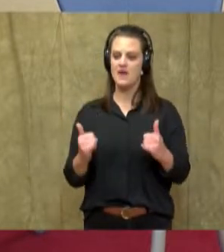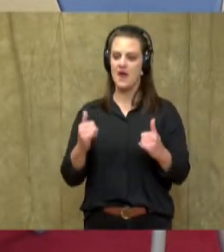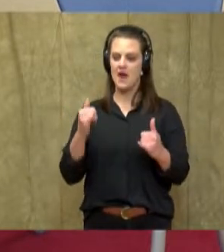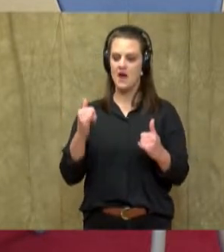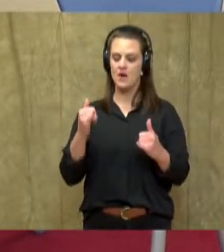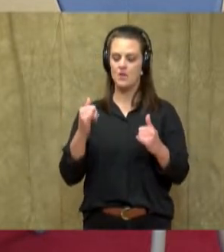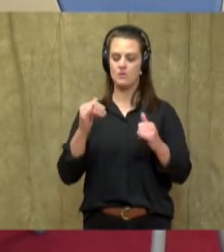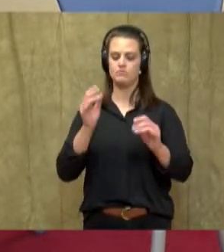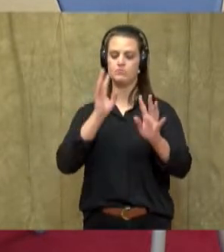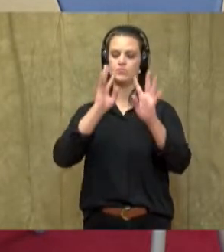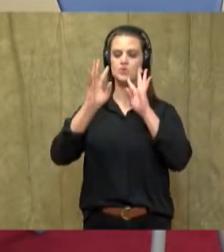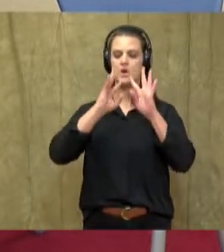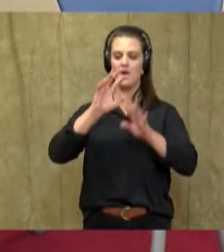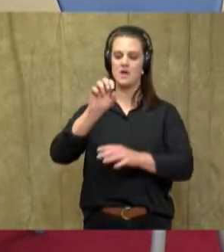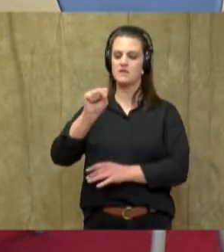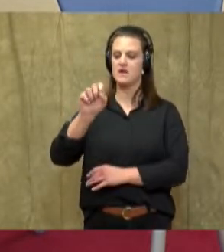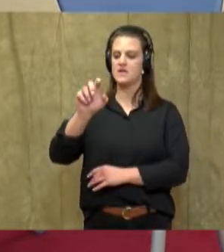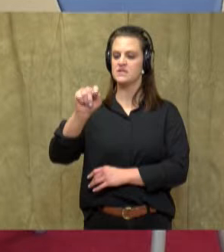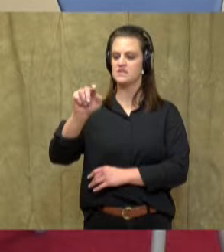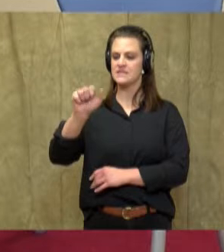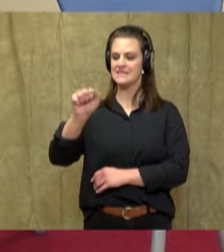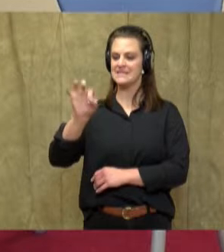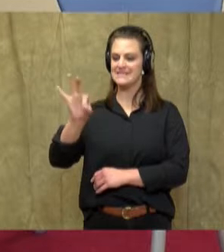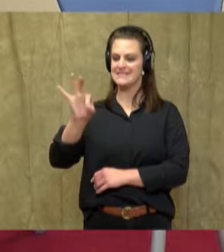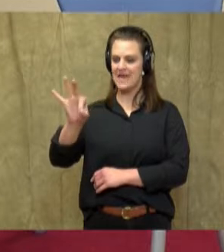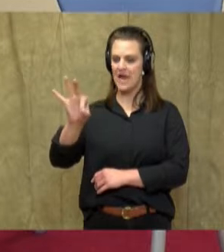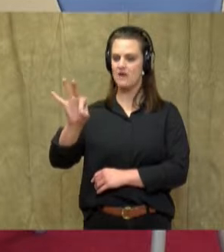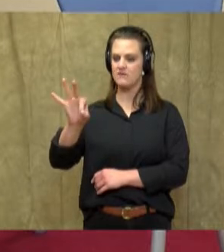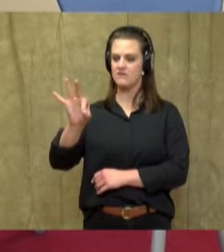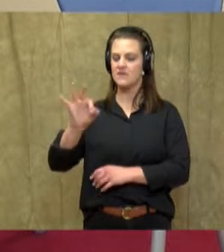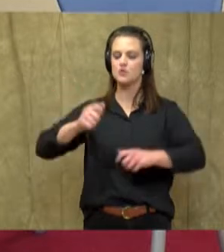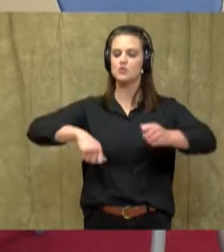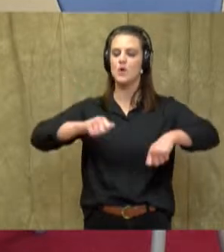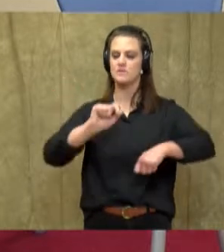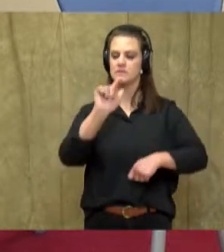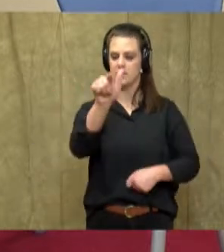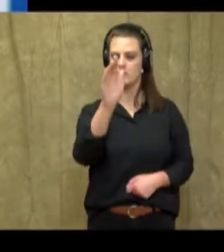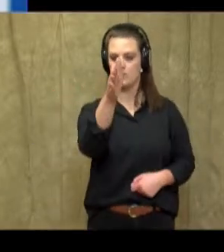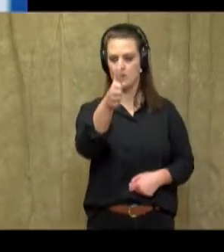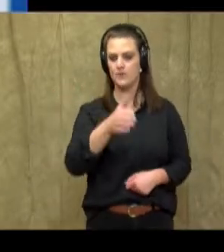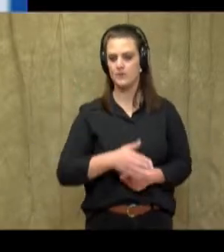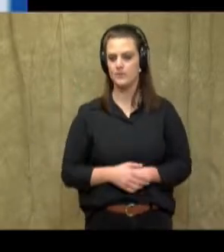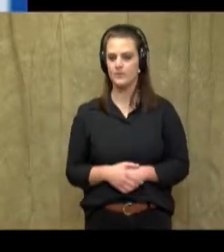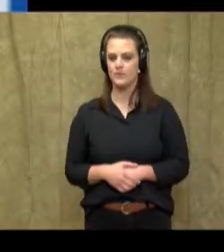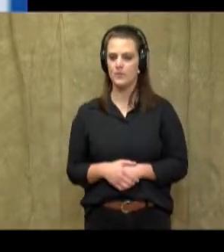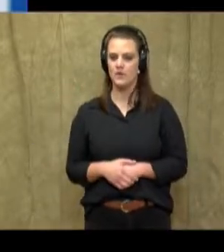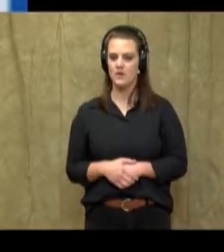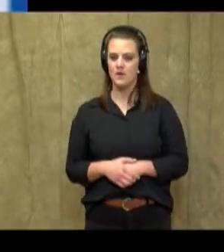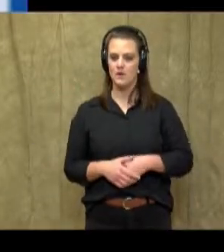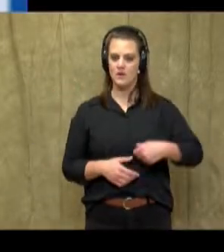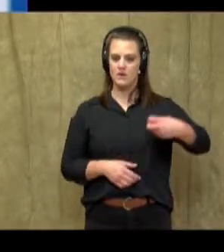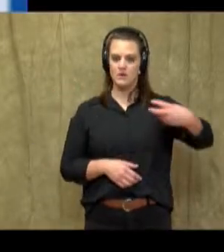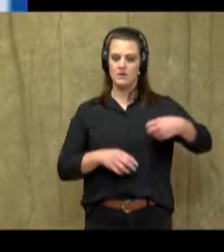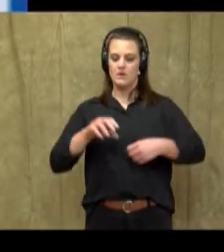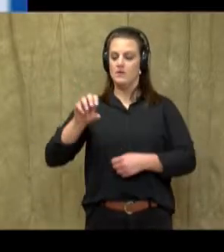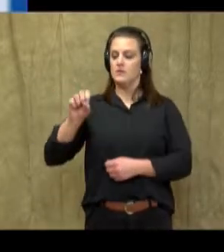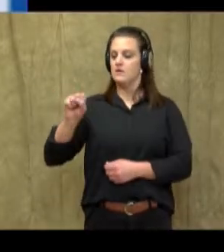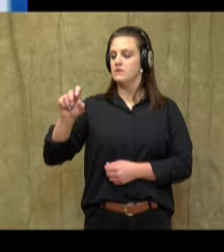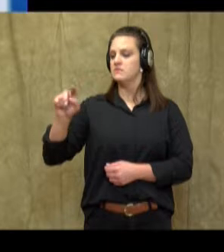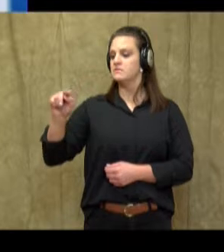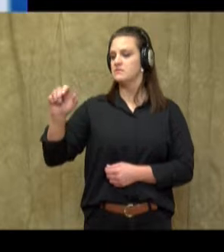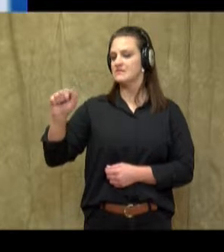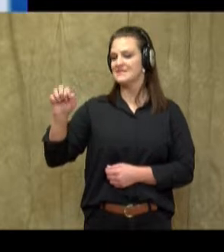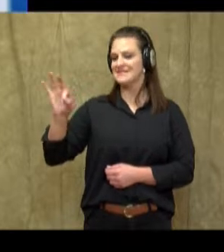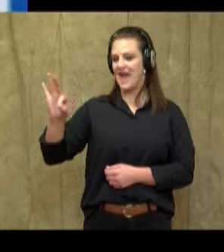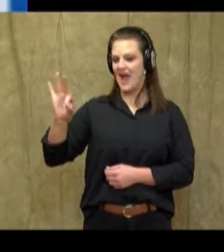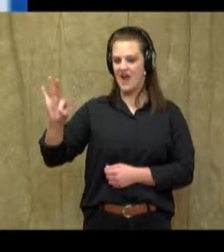and talk about the word staff. We'll come back to our percussion at the end. So the staff is